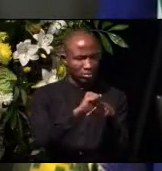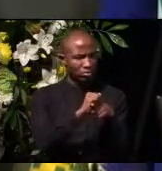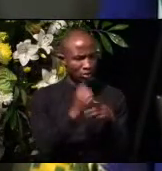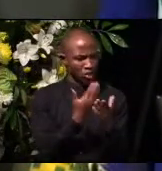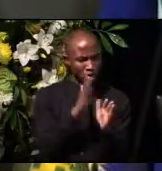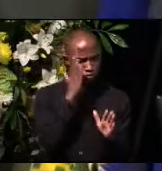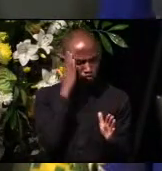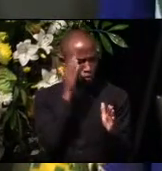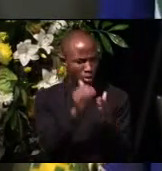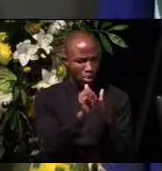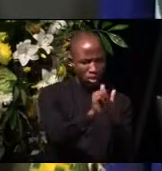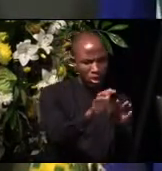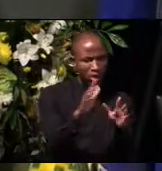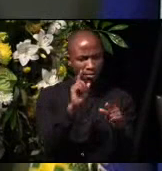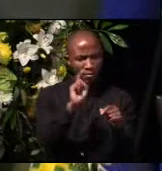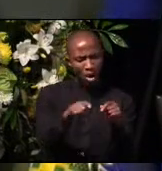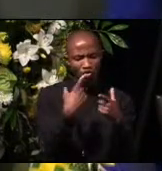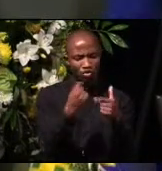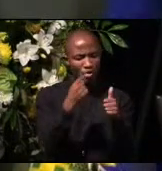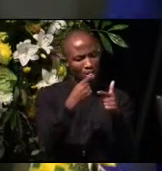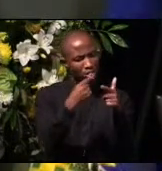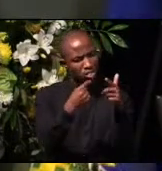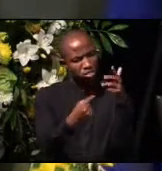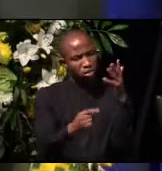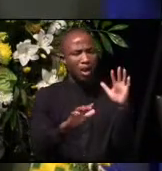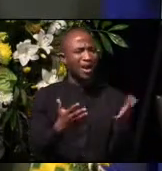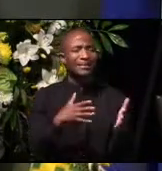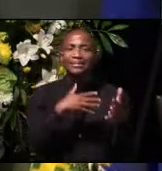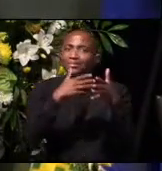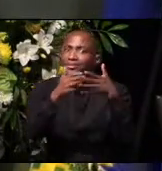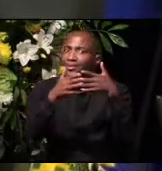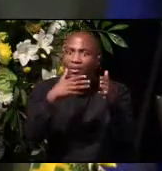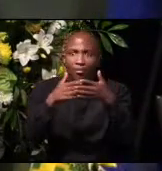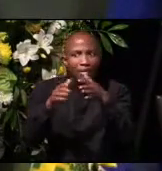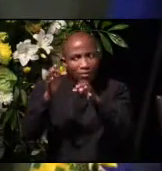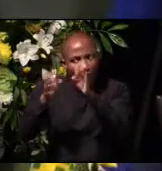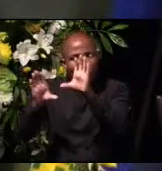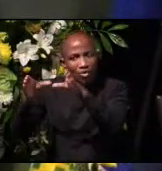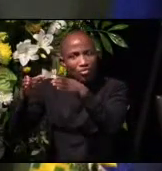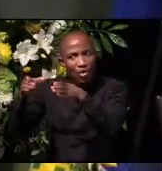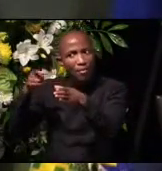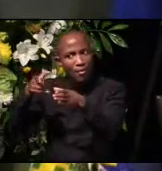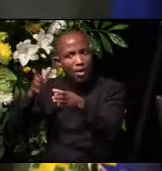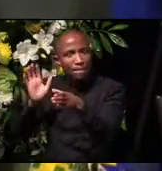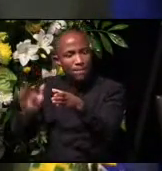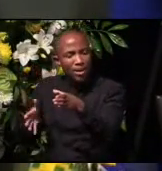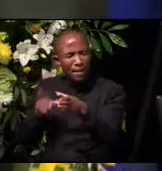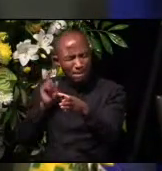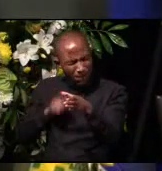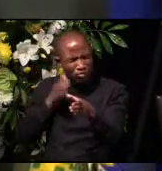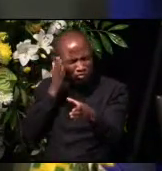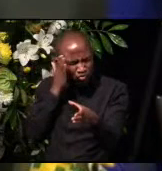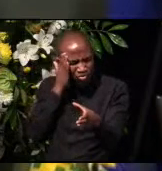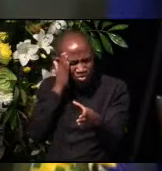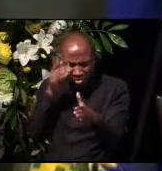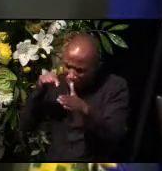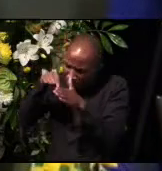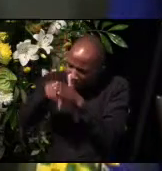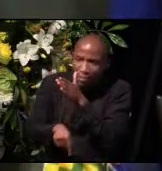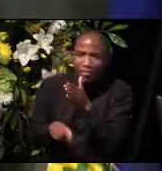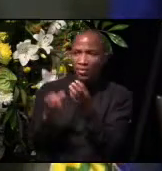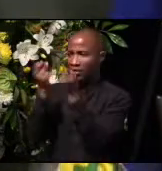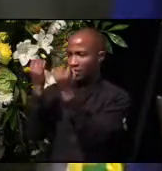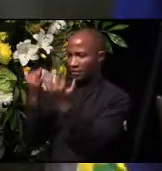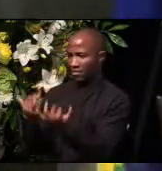training process even if they don't become a leader in that party but they understand a bit of financial management they understand a little bit